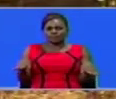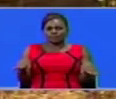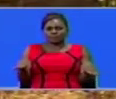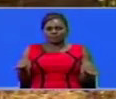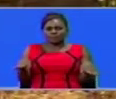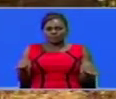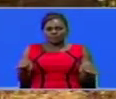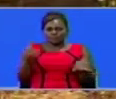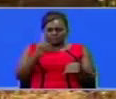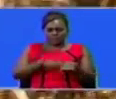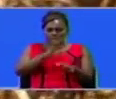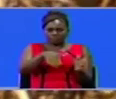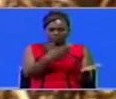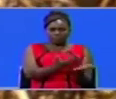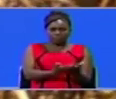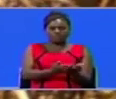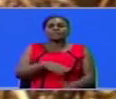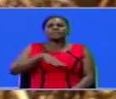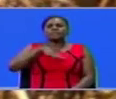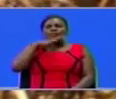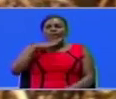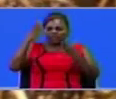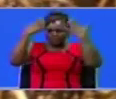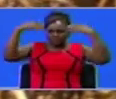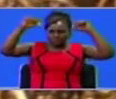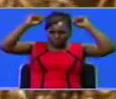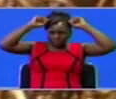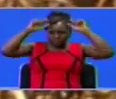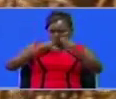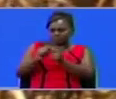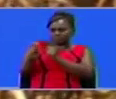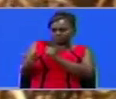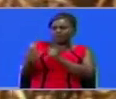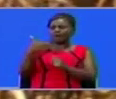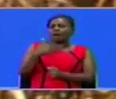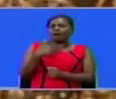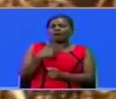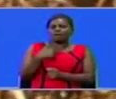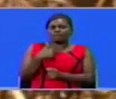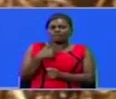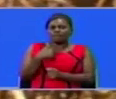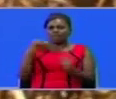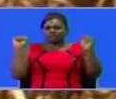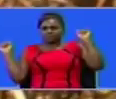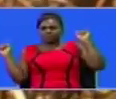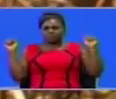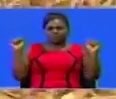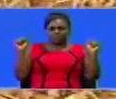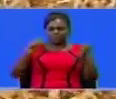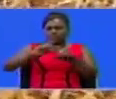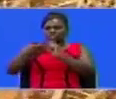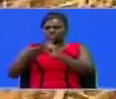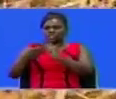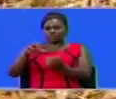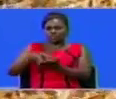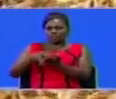When the lead got here, we were met by a dead buffalo shot by arrows. A tour guide told us the herders have now changed strategy.